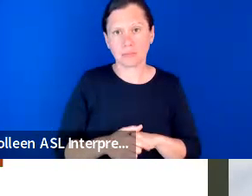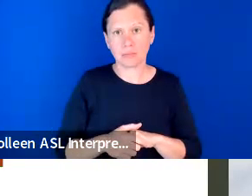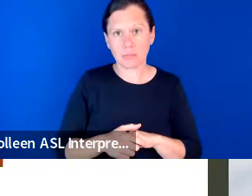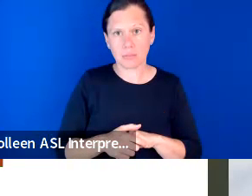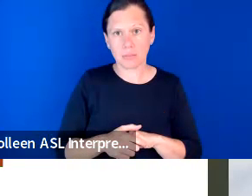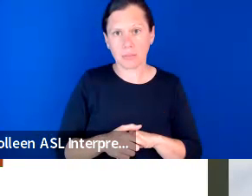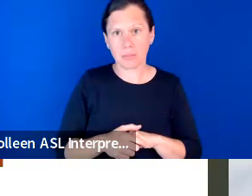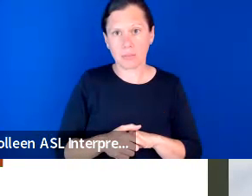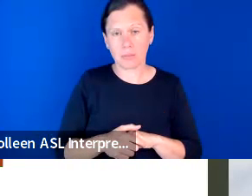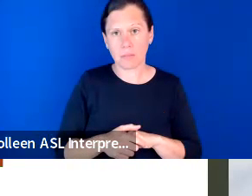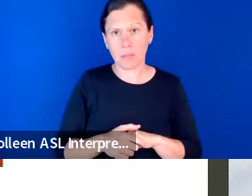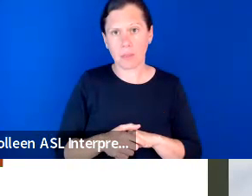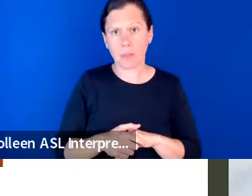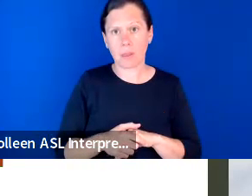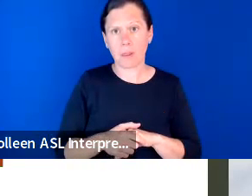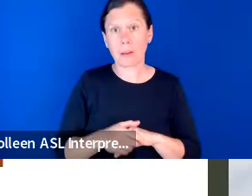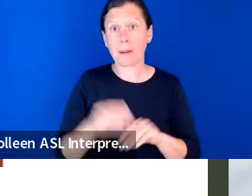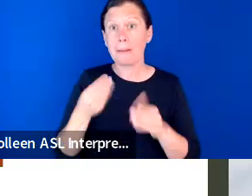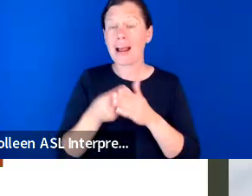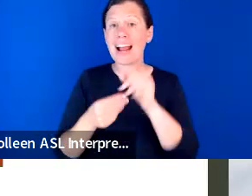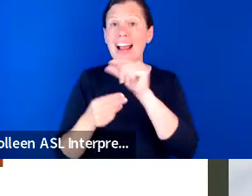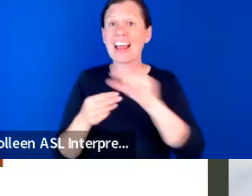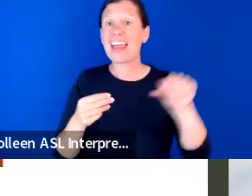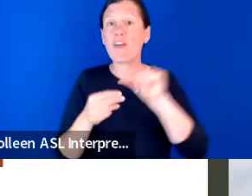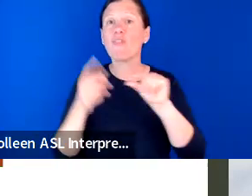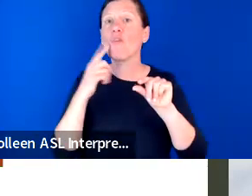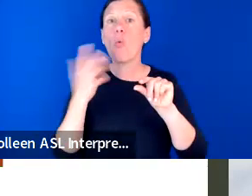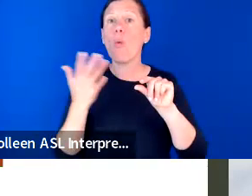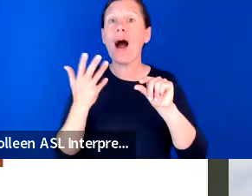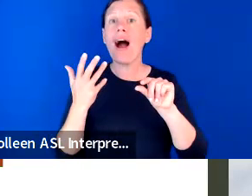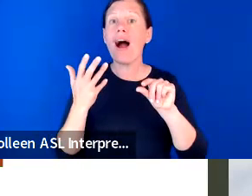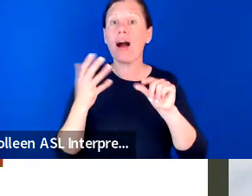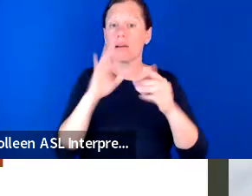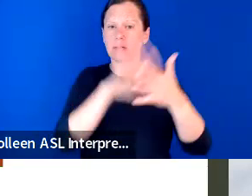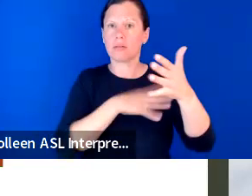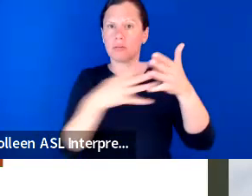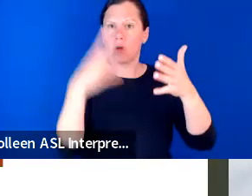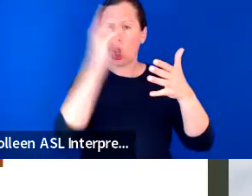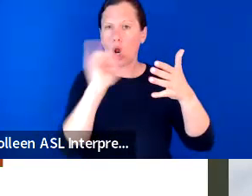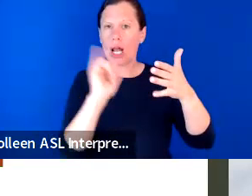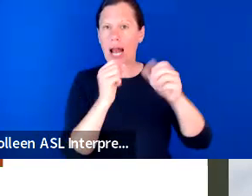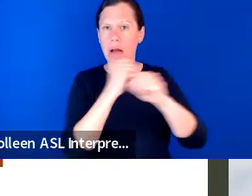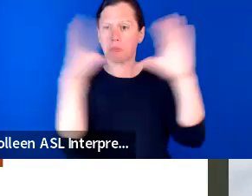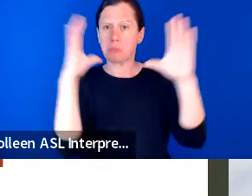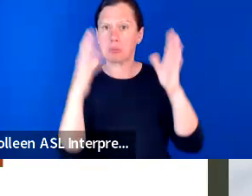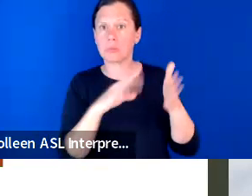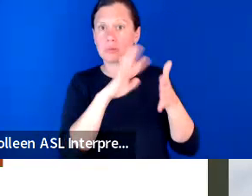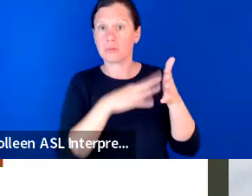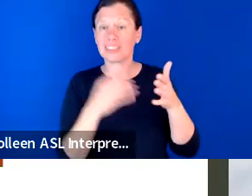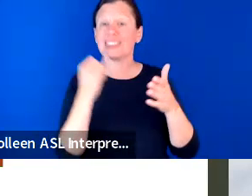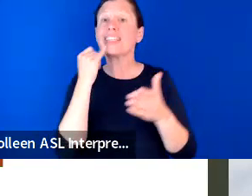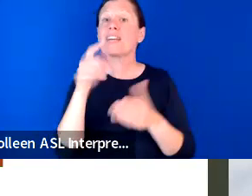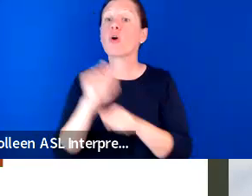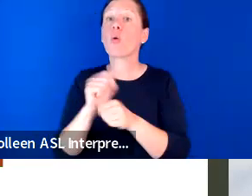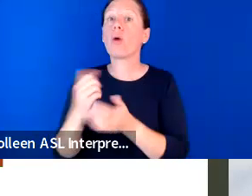This is what contributions will look like over the course of a career. The typical Washington income is just about at the level in